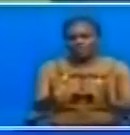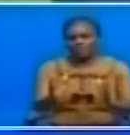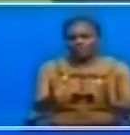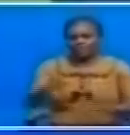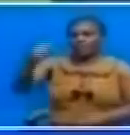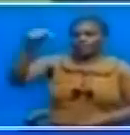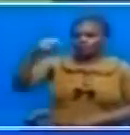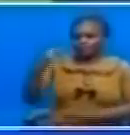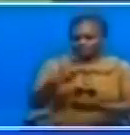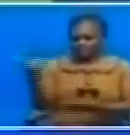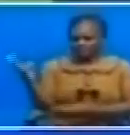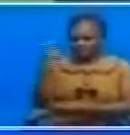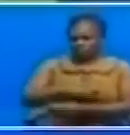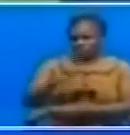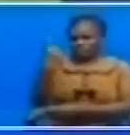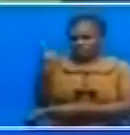2 days ago,